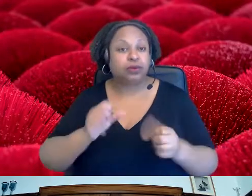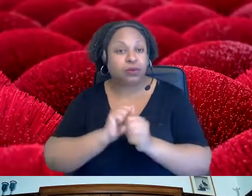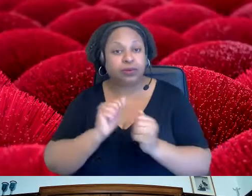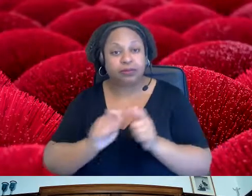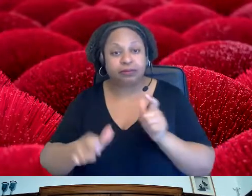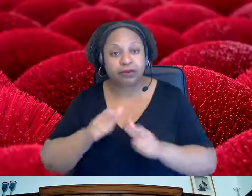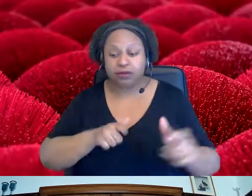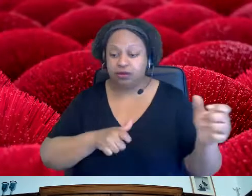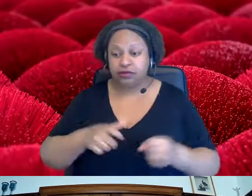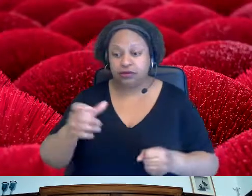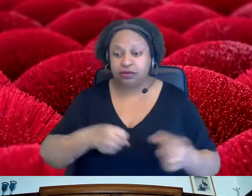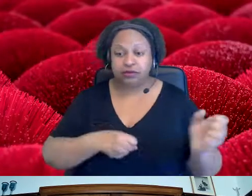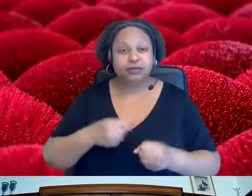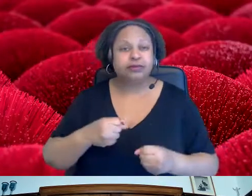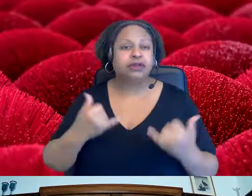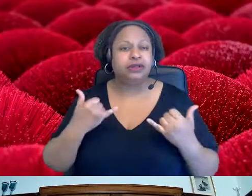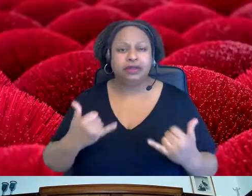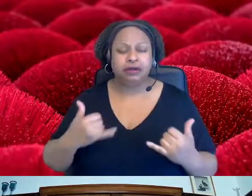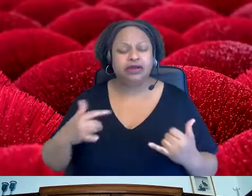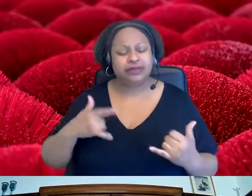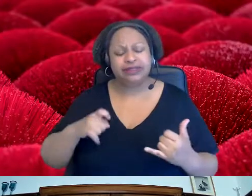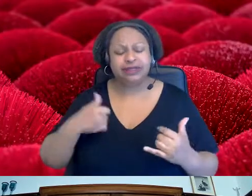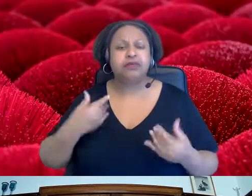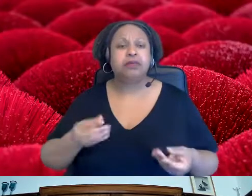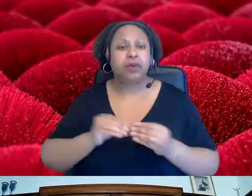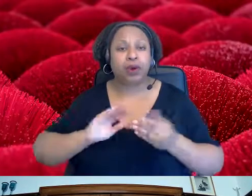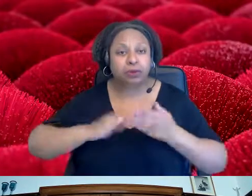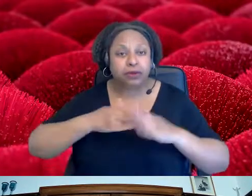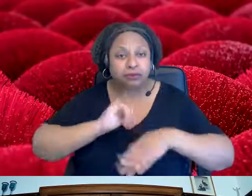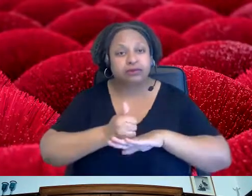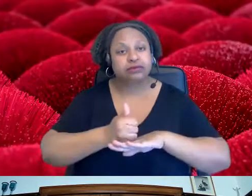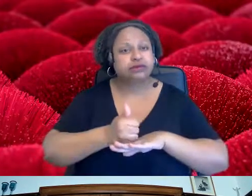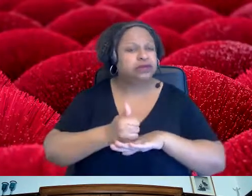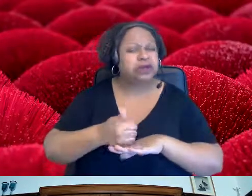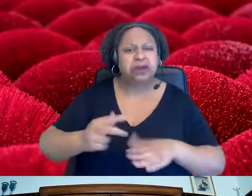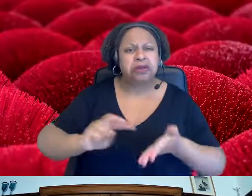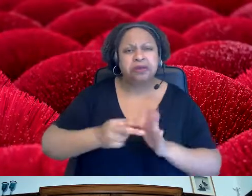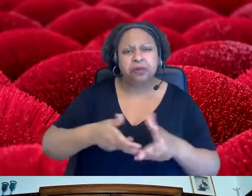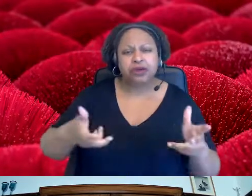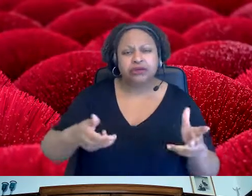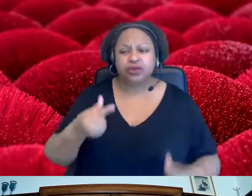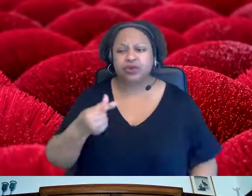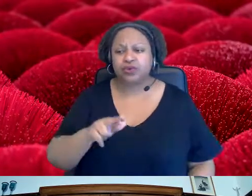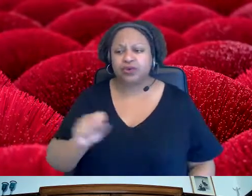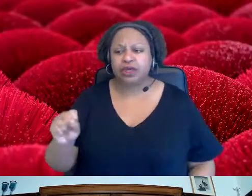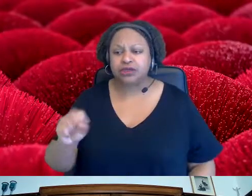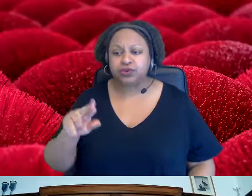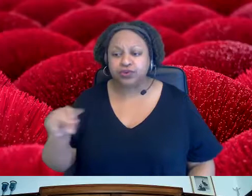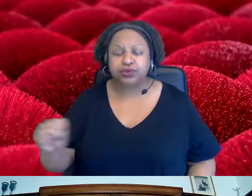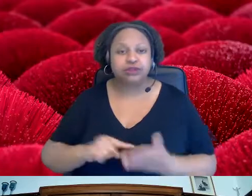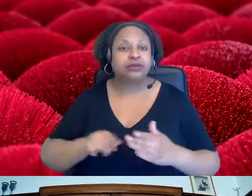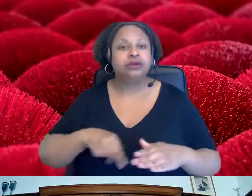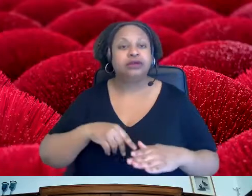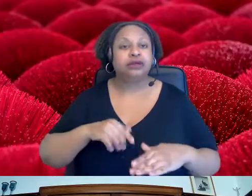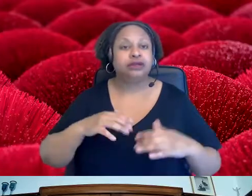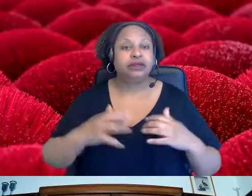there has to be more grassroots. And what I mean by that is like, you know, let's work with the Native Women's Resource Center. Let's work